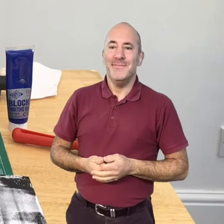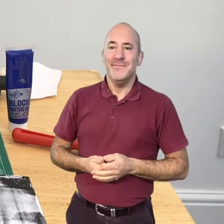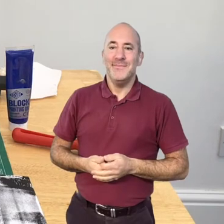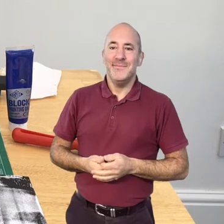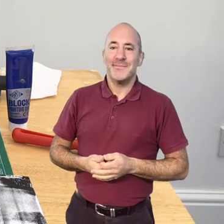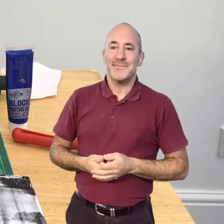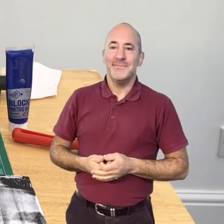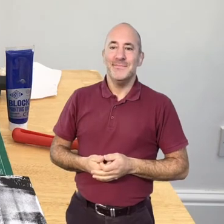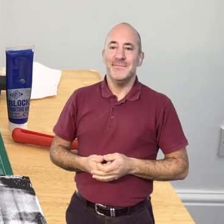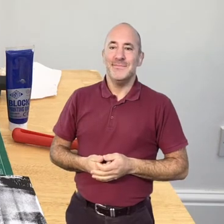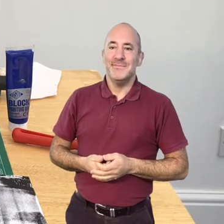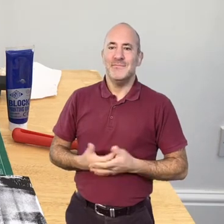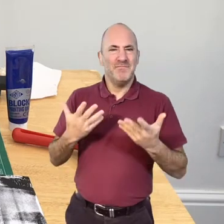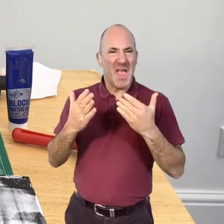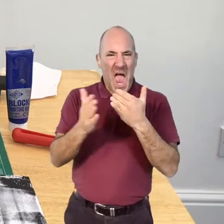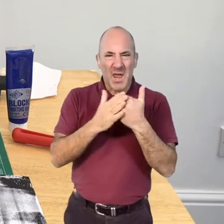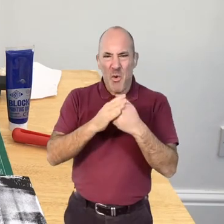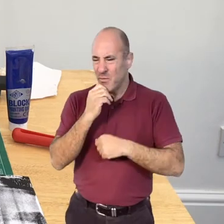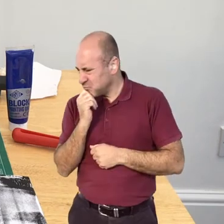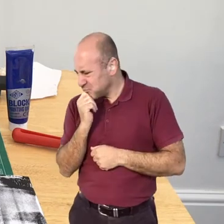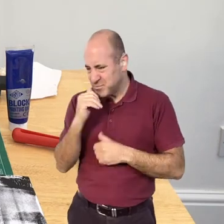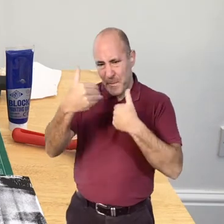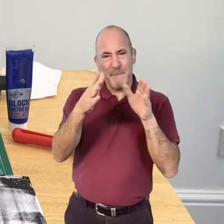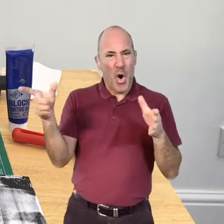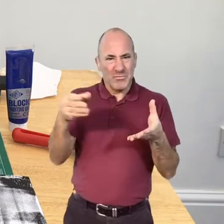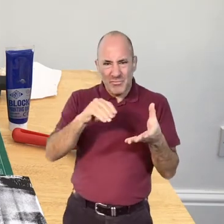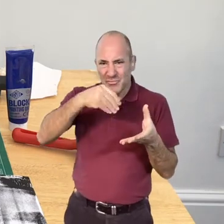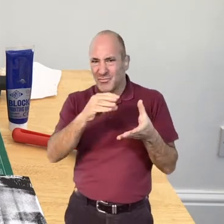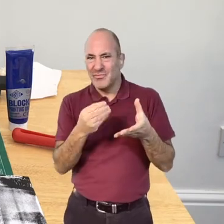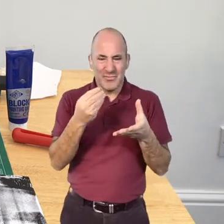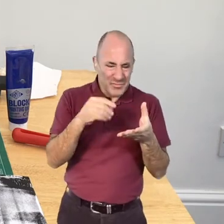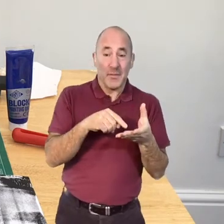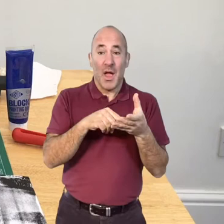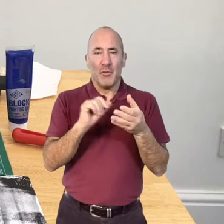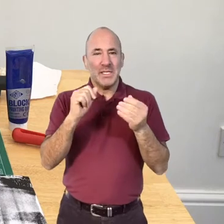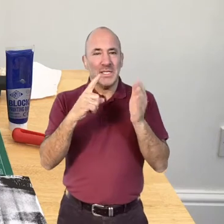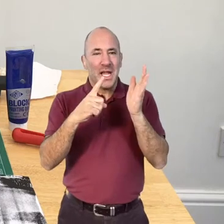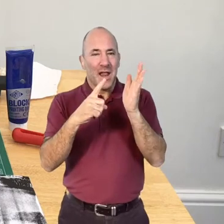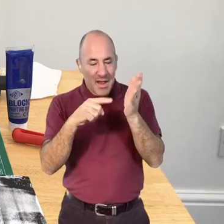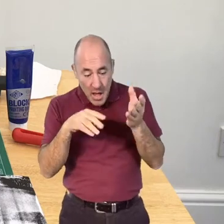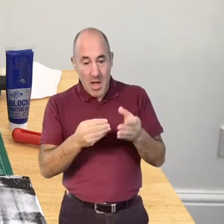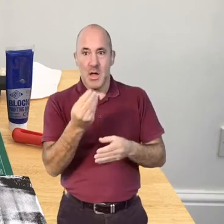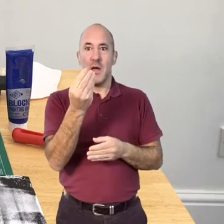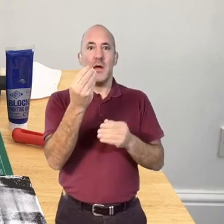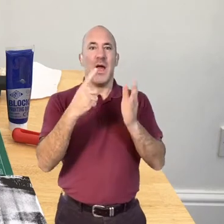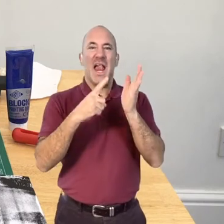print. And we also have, what else do we have in my little box?